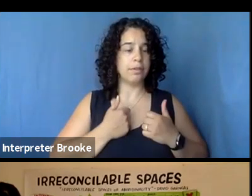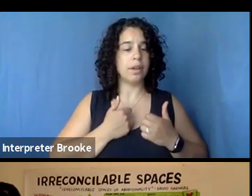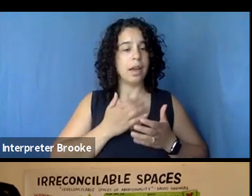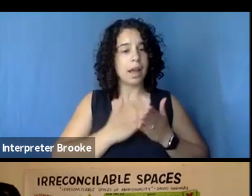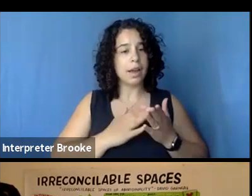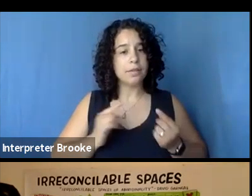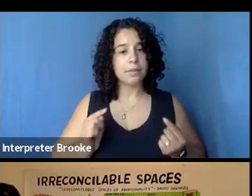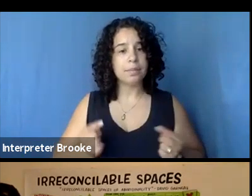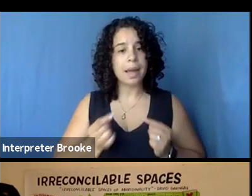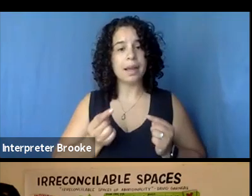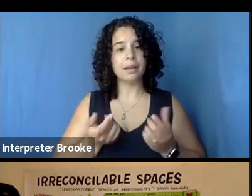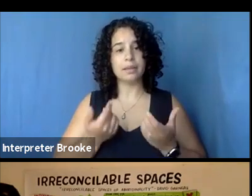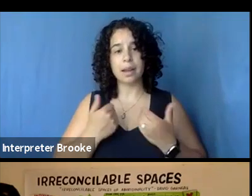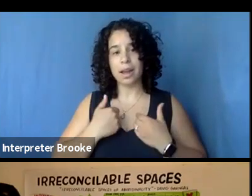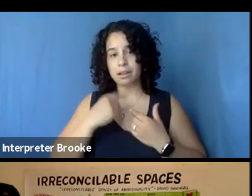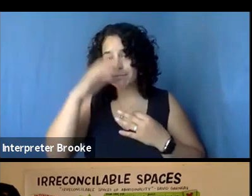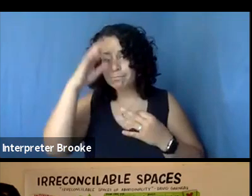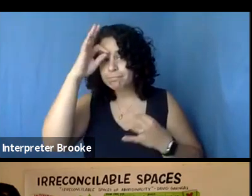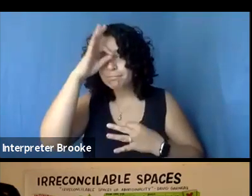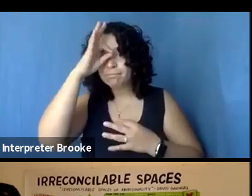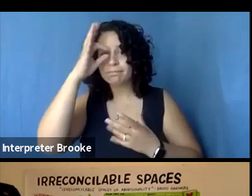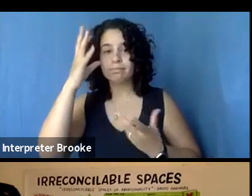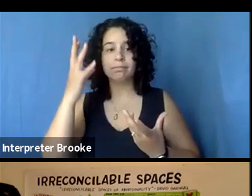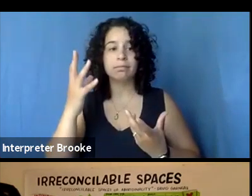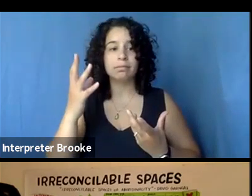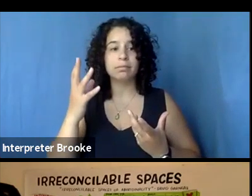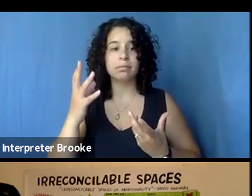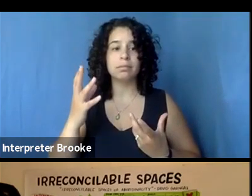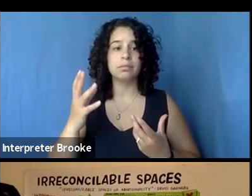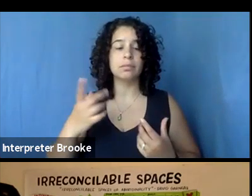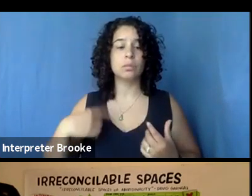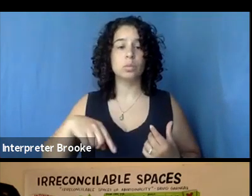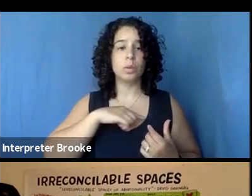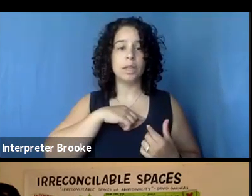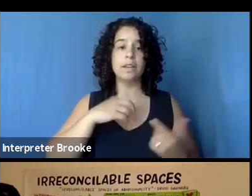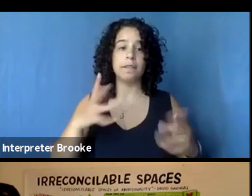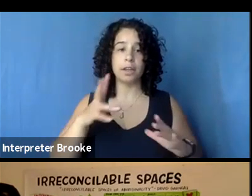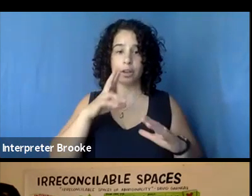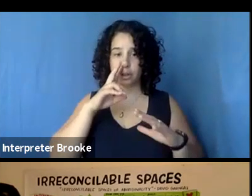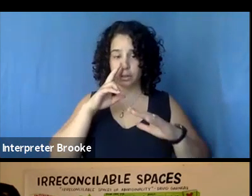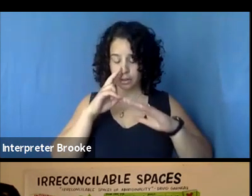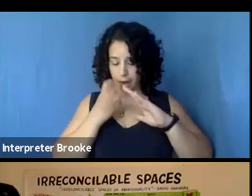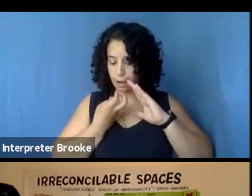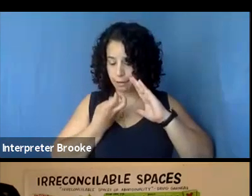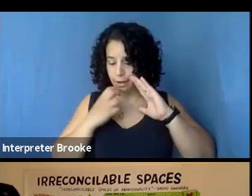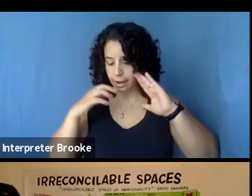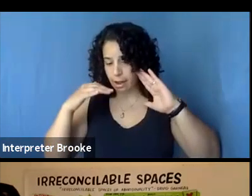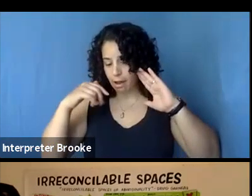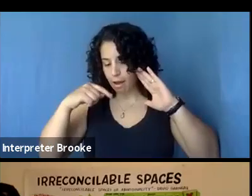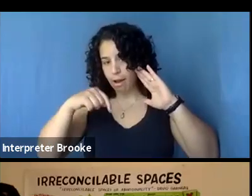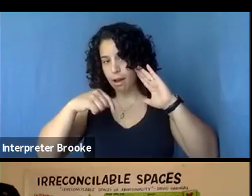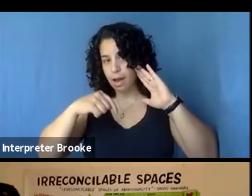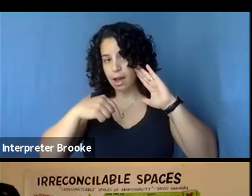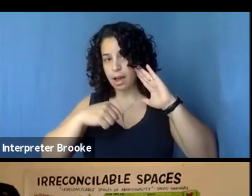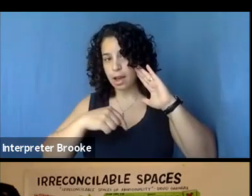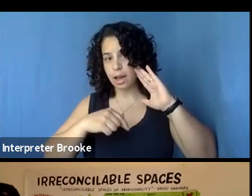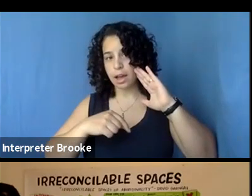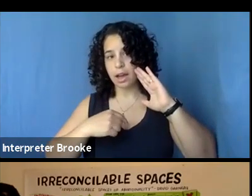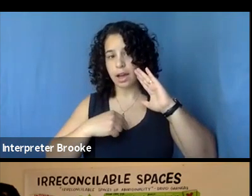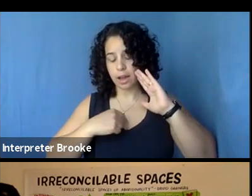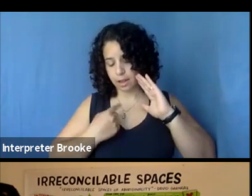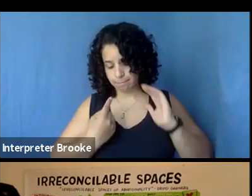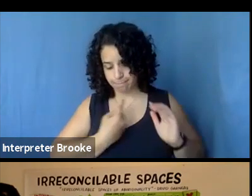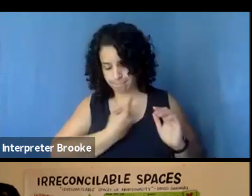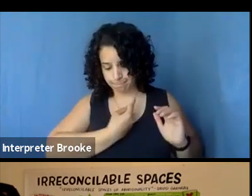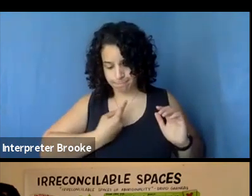unknown. And you have, we have been diving down. We go into these spaces alone to dive